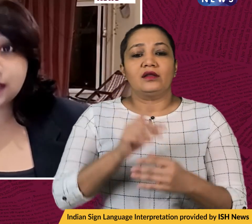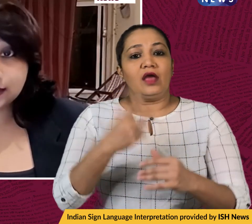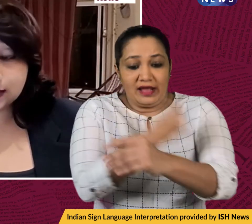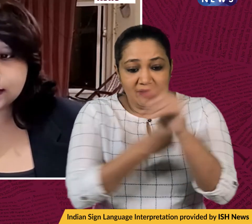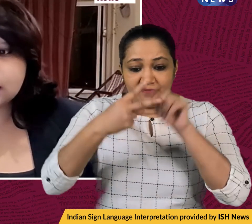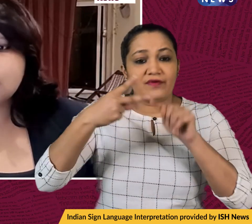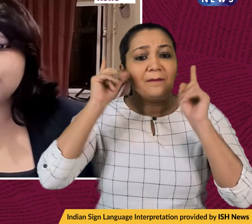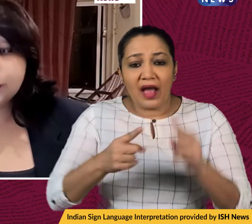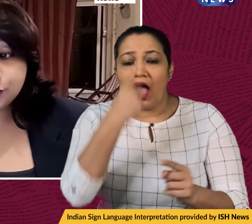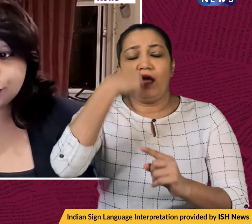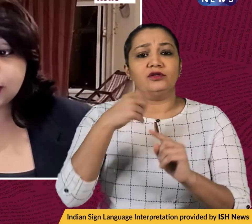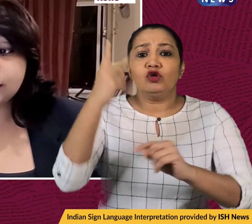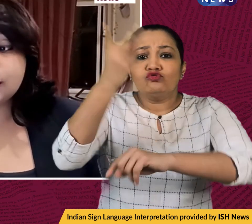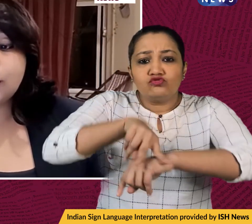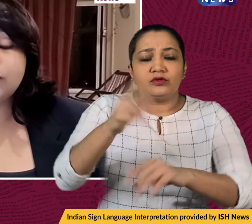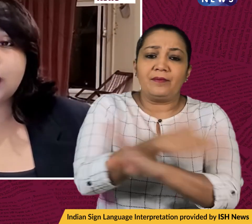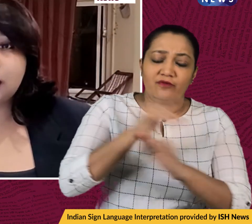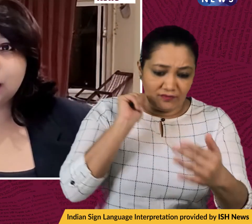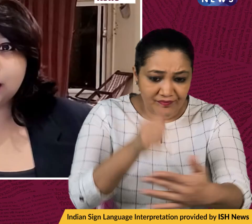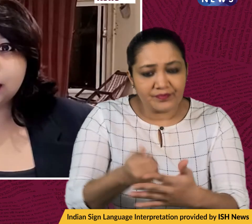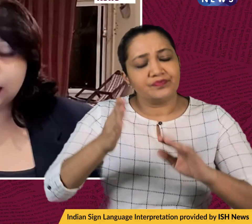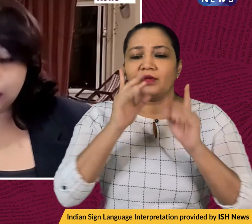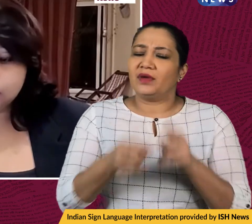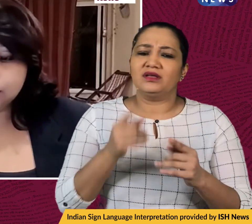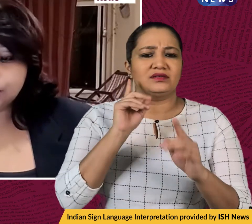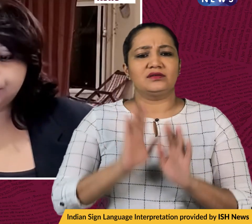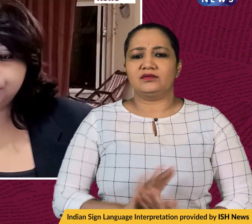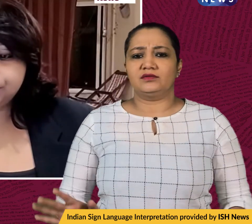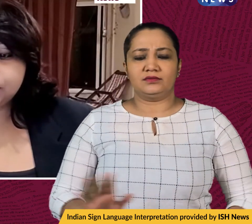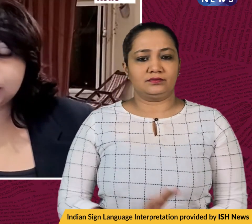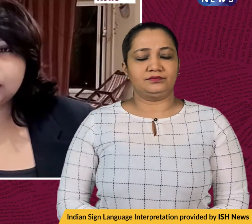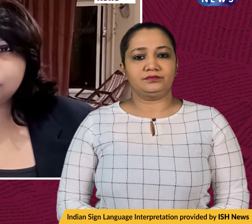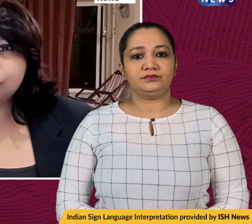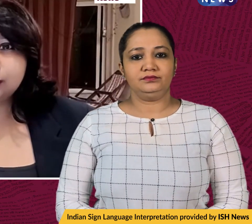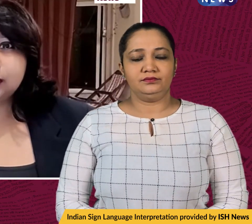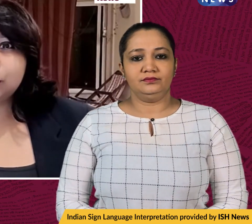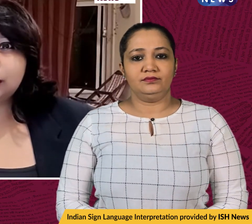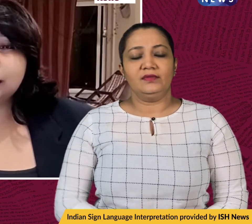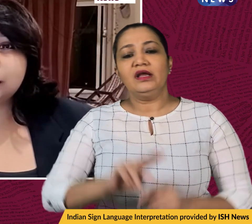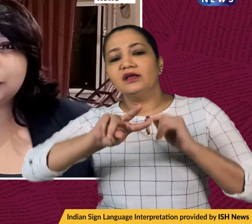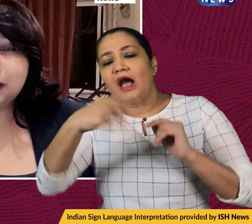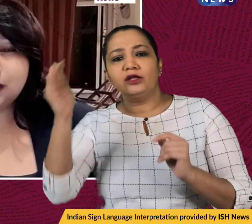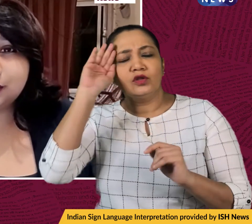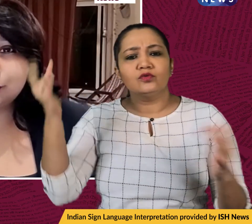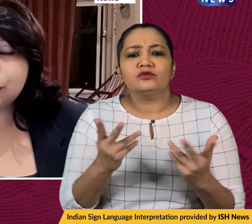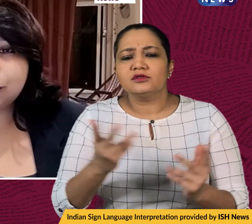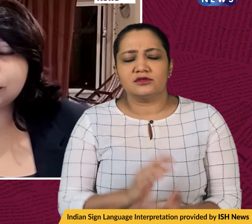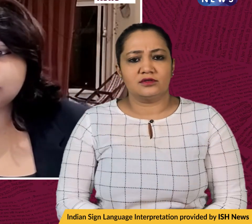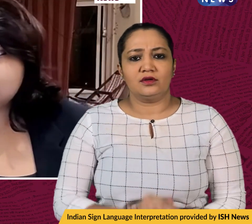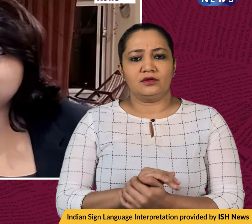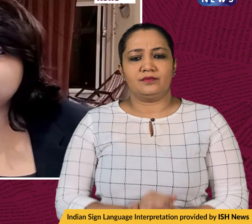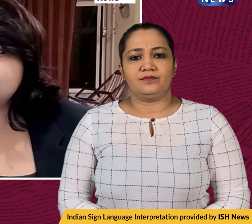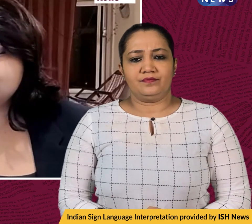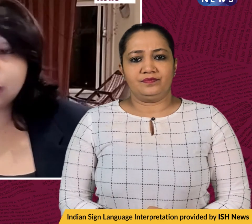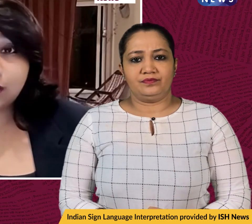required to take a test within 2 days of arriving in England. Let's also see what else is making news across